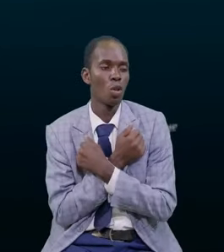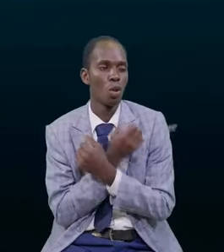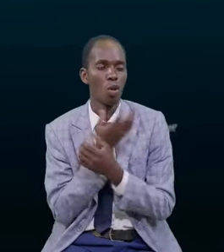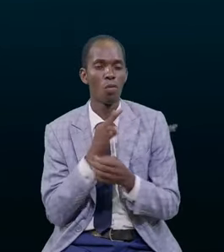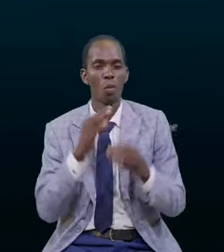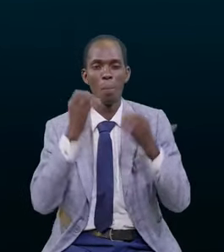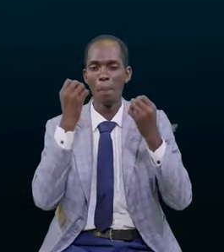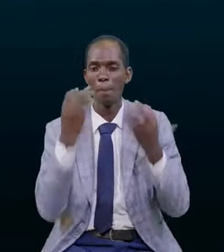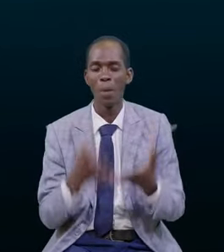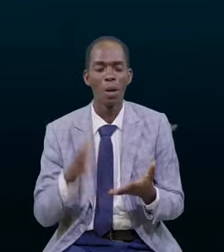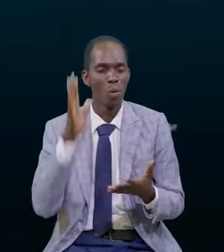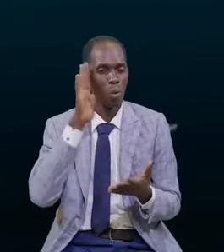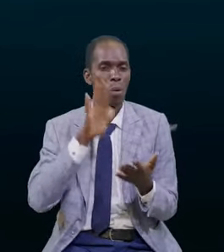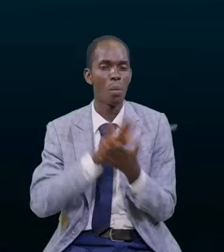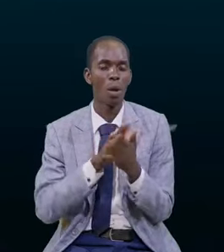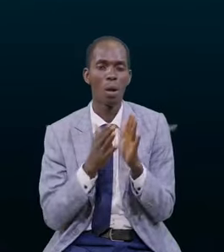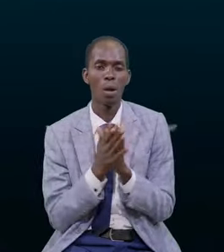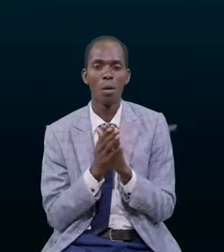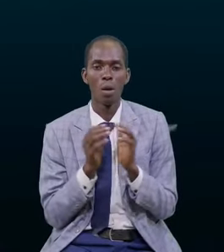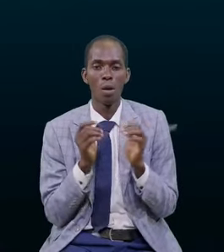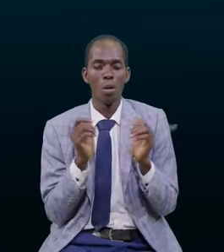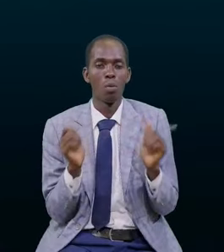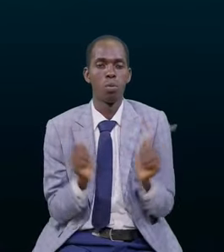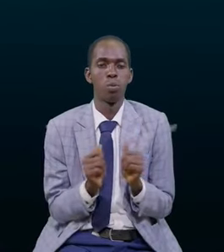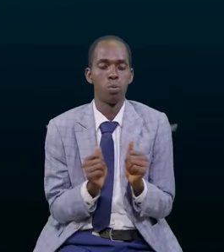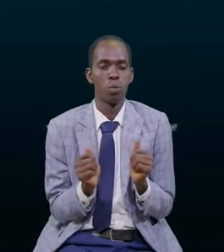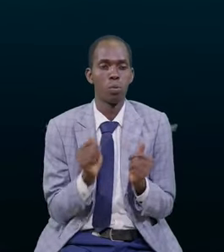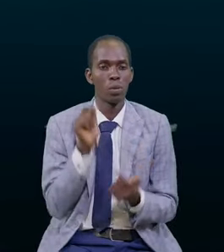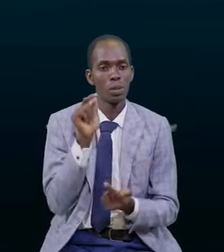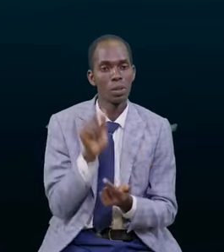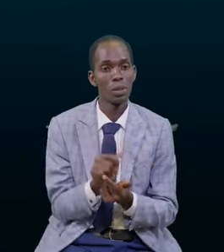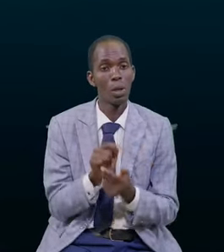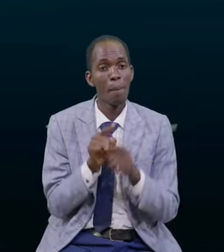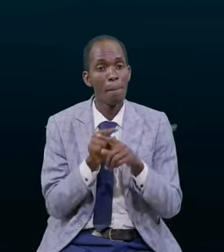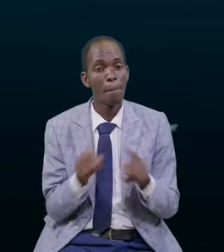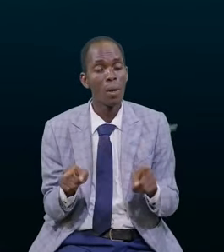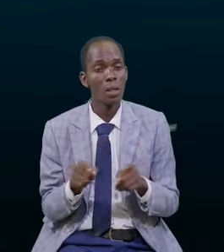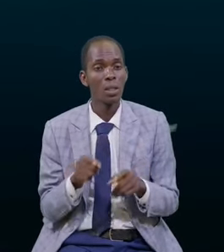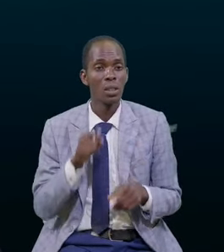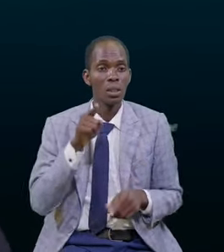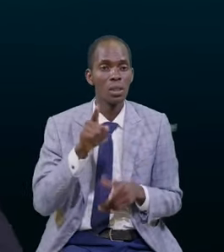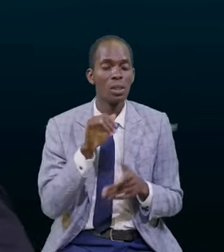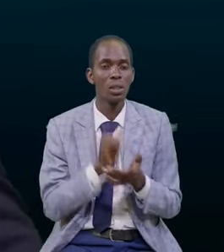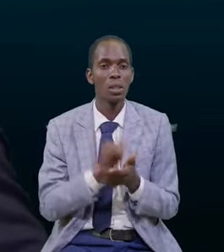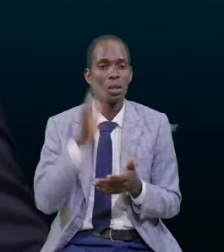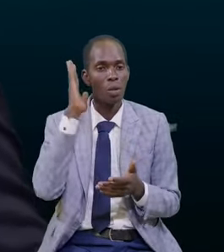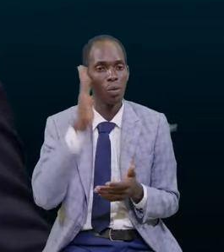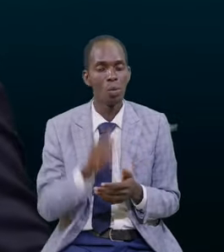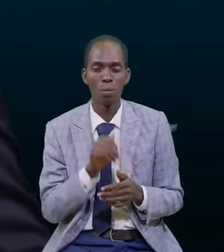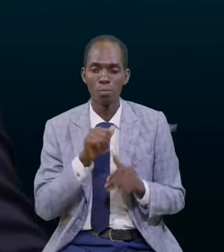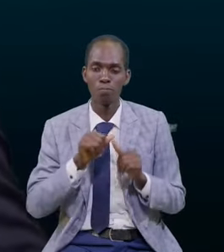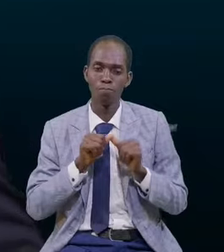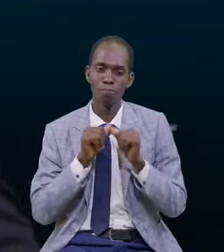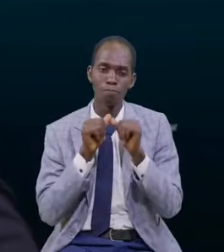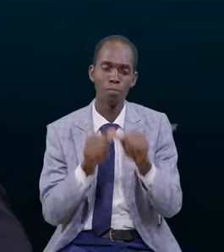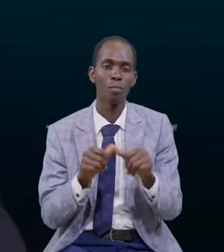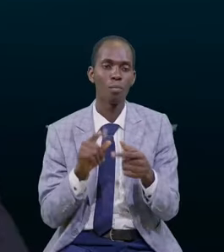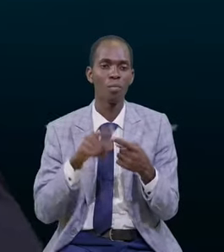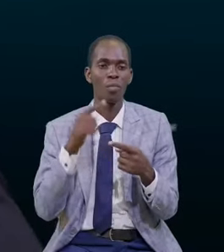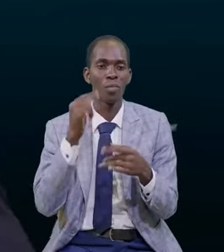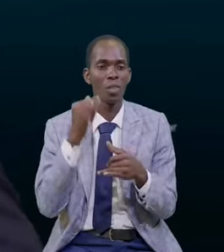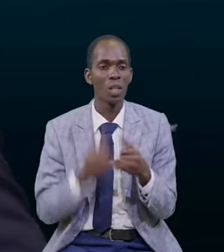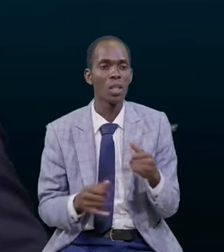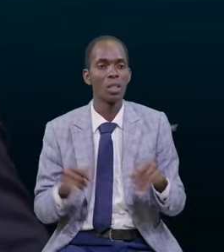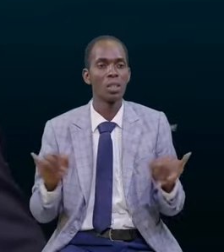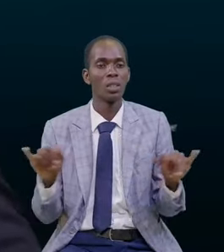many shall work cold but he that shall endure unto the end the same shall be saved